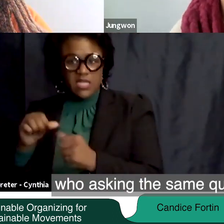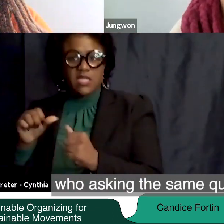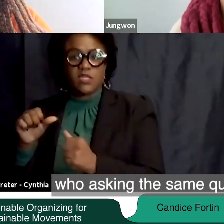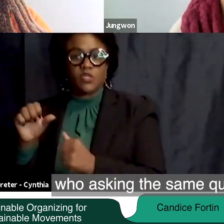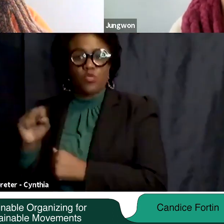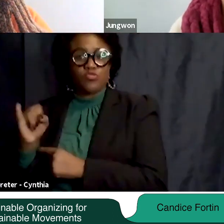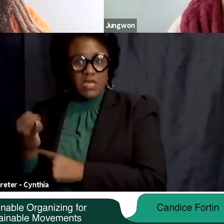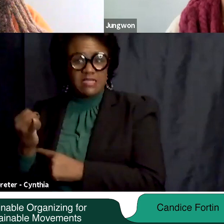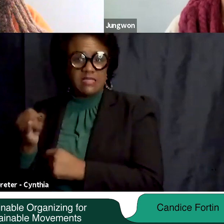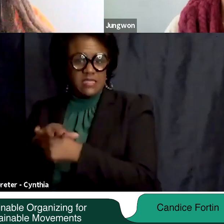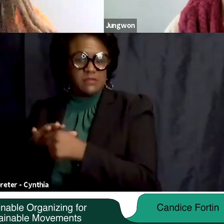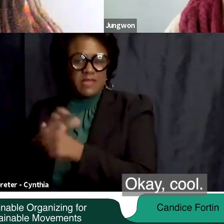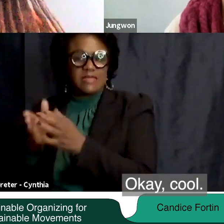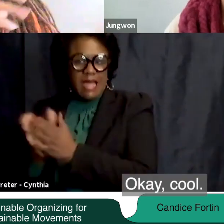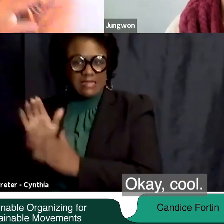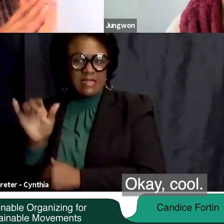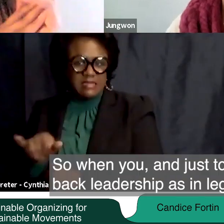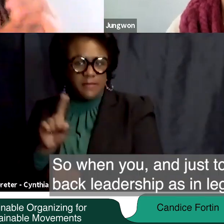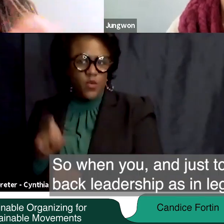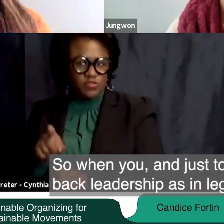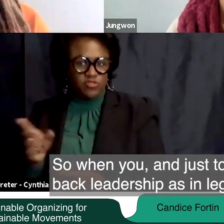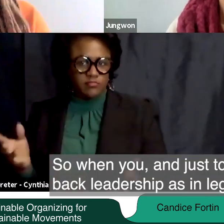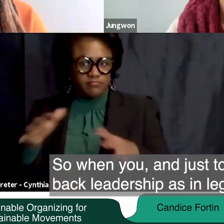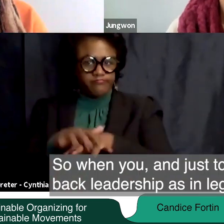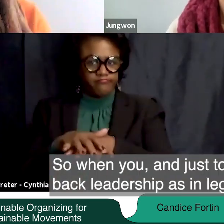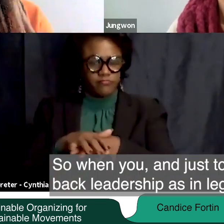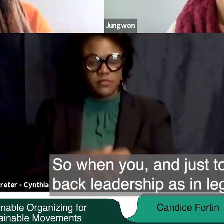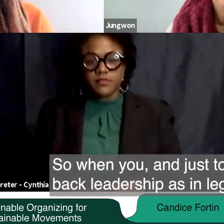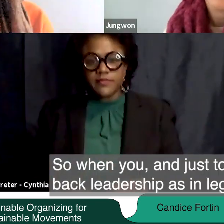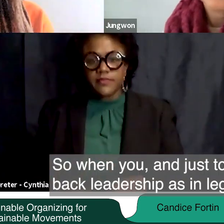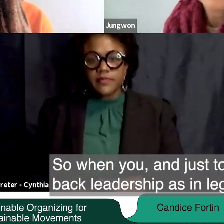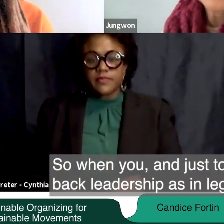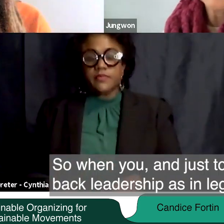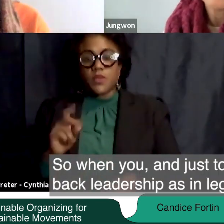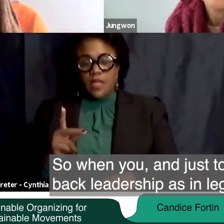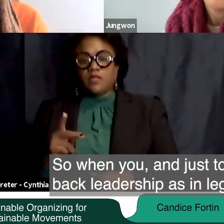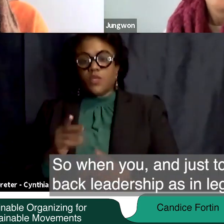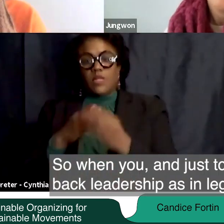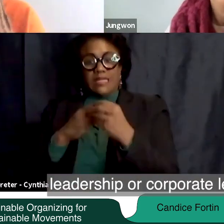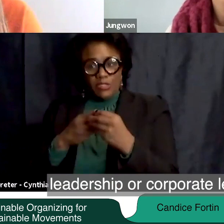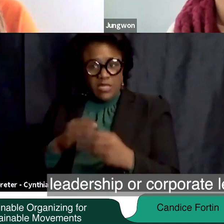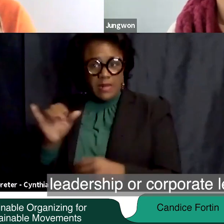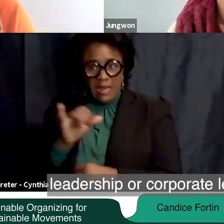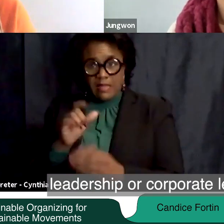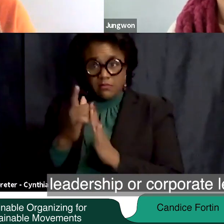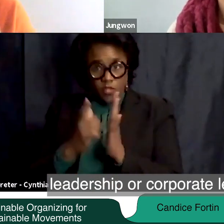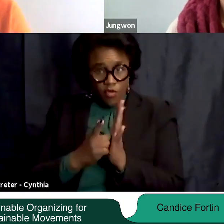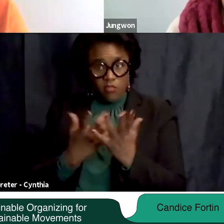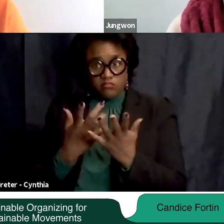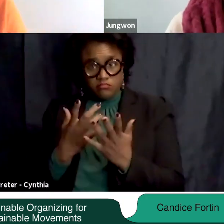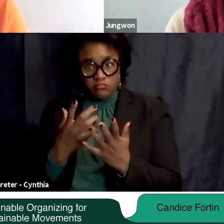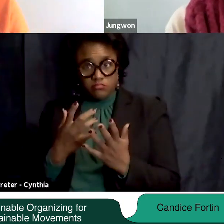asking the same question. Okay, cool. So when you, and just to repeat back, leadership as in legislative leadership or